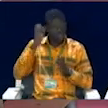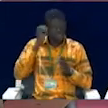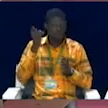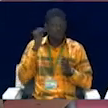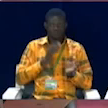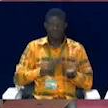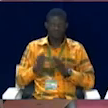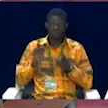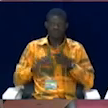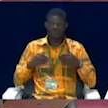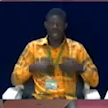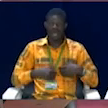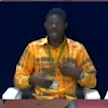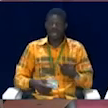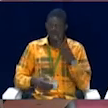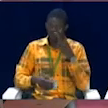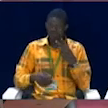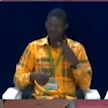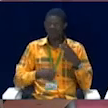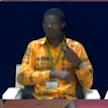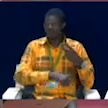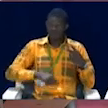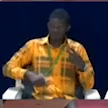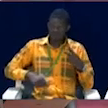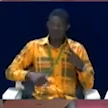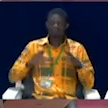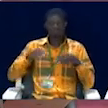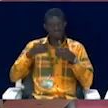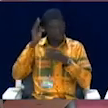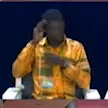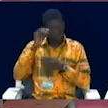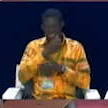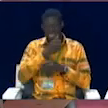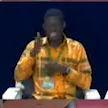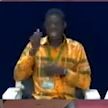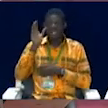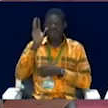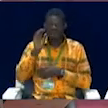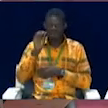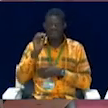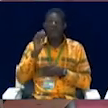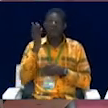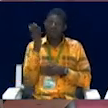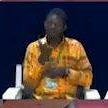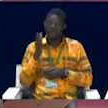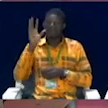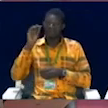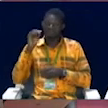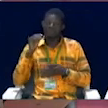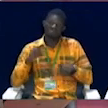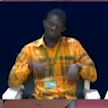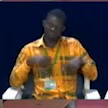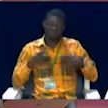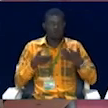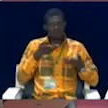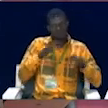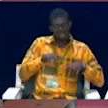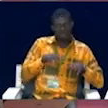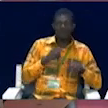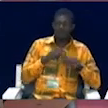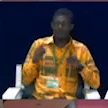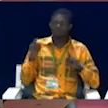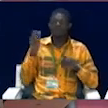He was scheduled to have two surgeries, with one giving him a 50-50 survival chance. But she